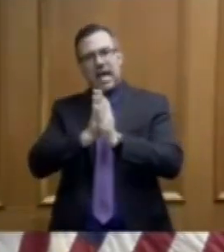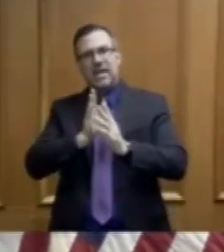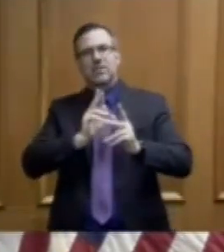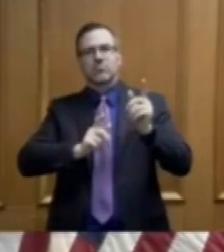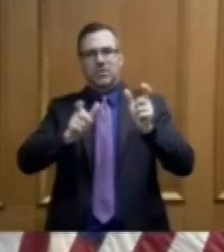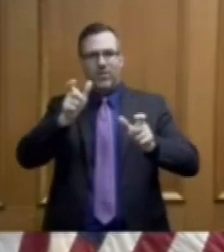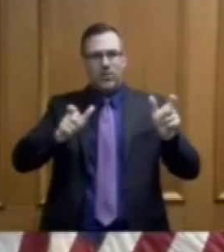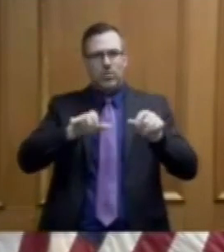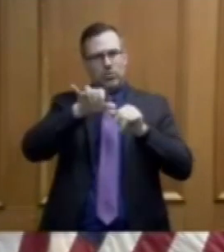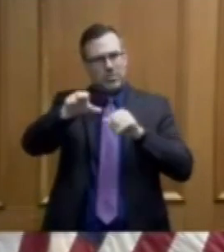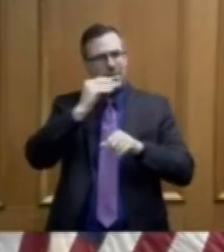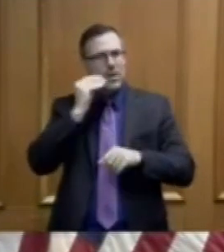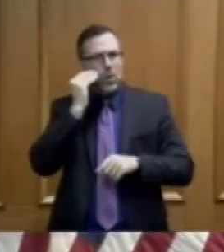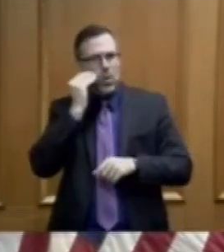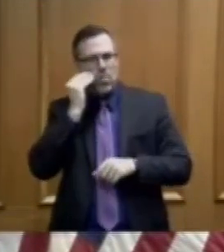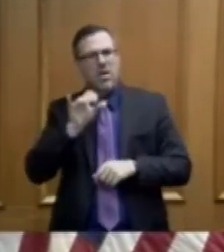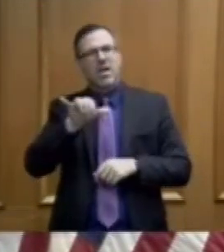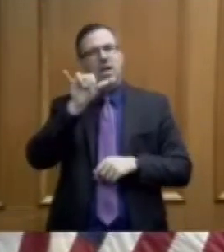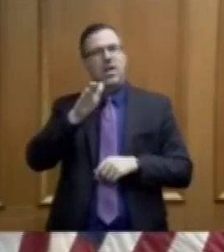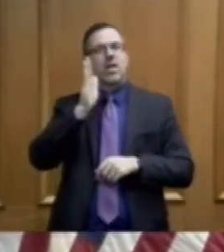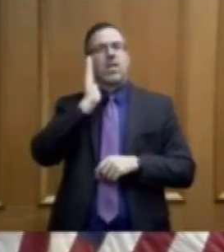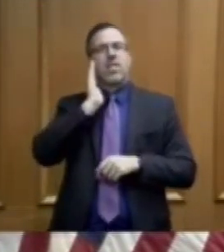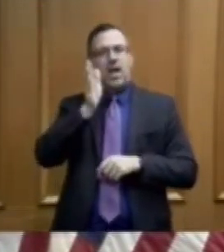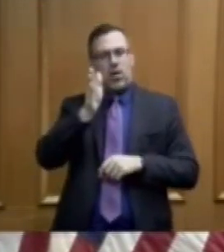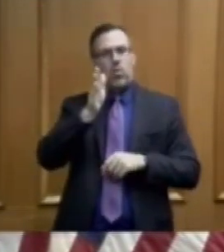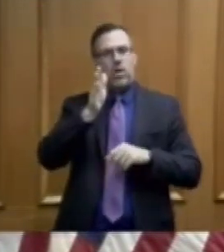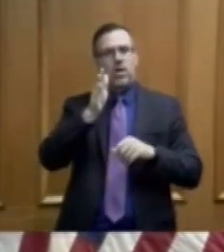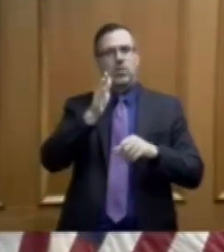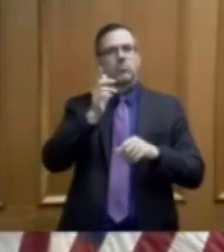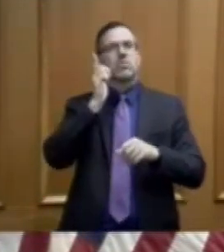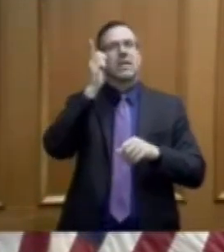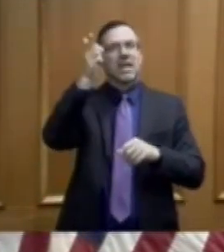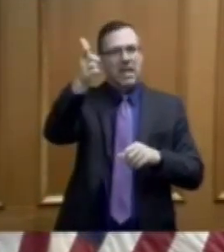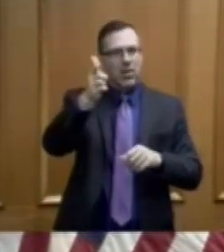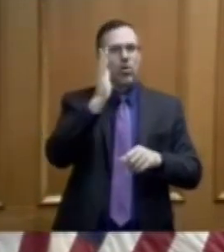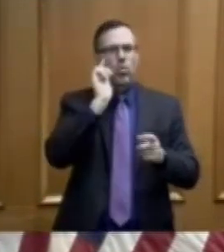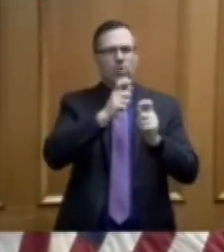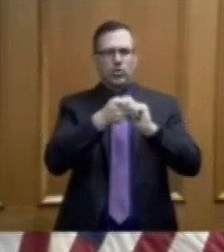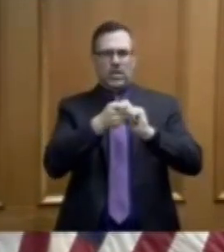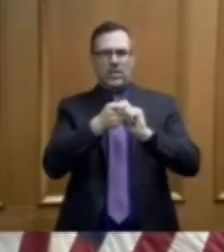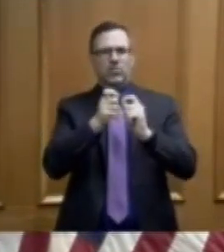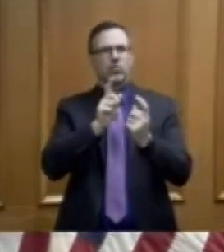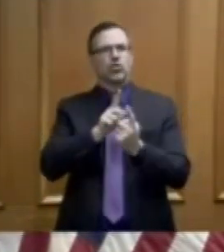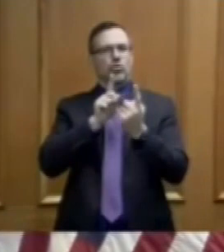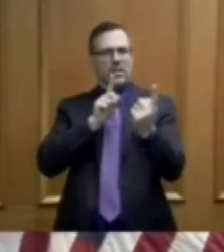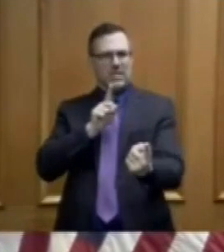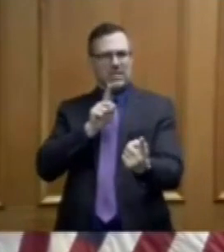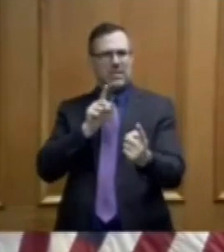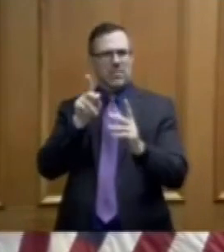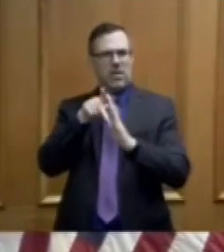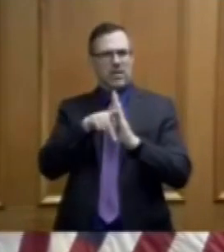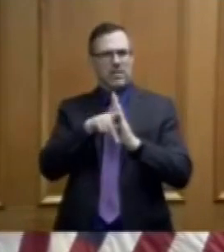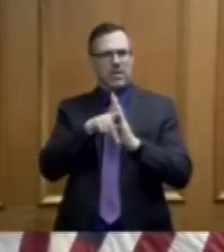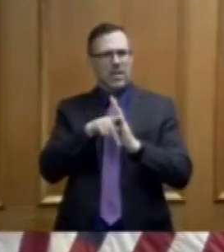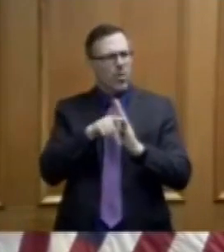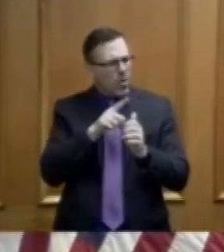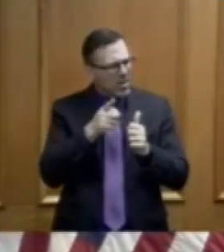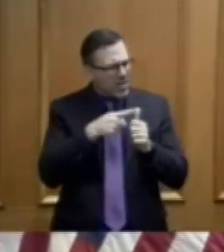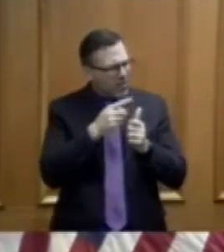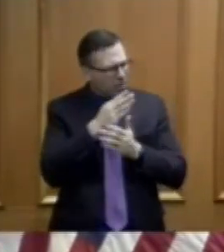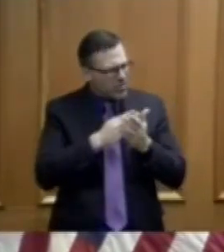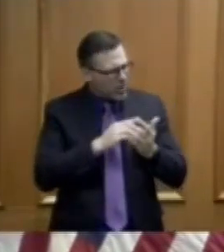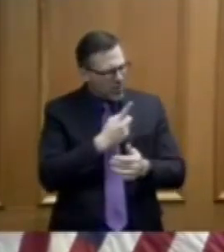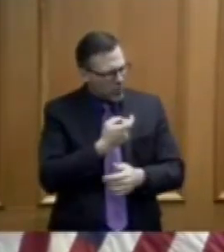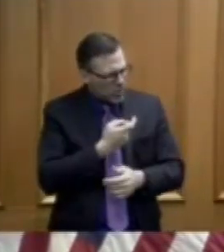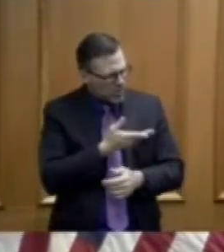change the social distancing policy in our state. What was the first part of your question, Joel? I'm sorry.